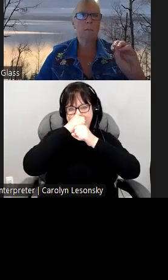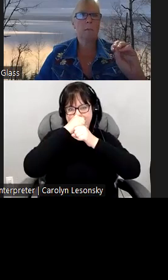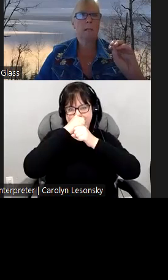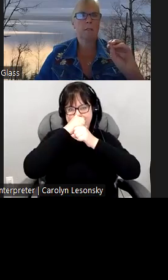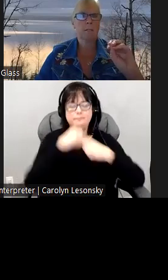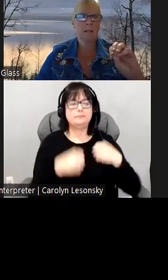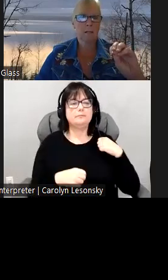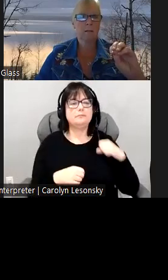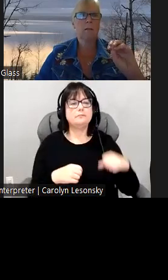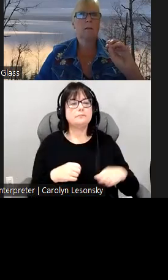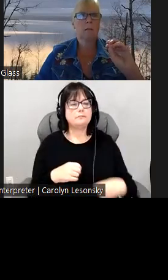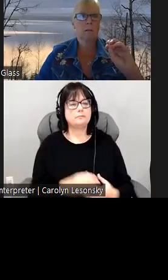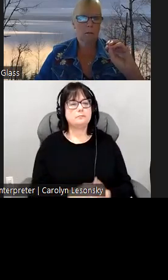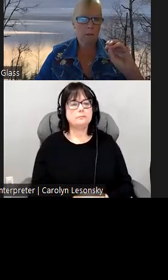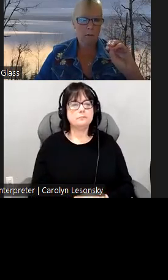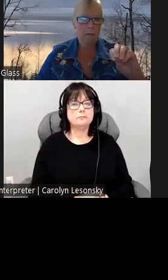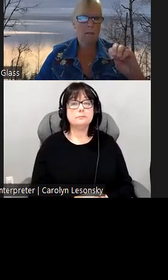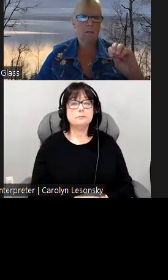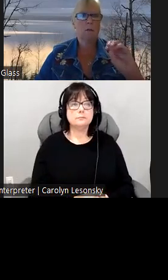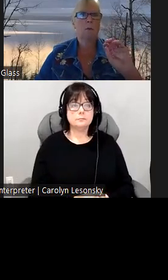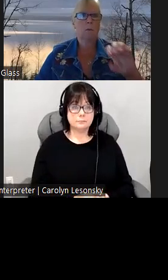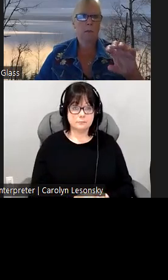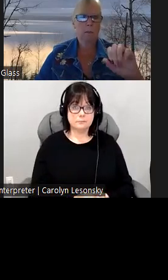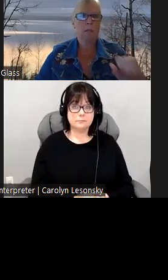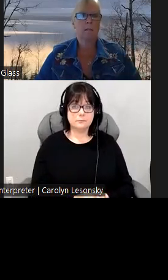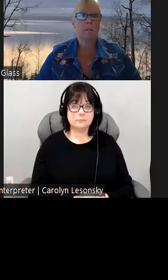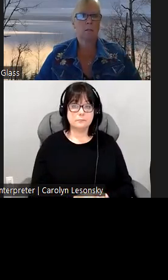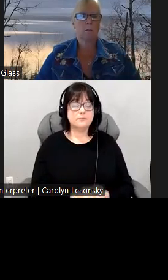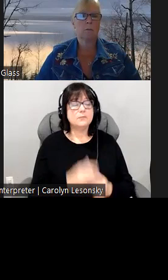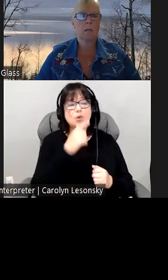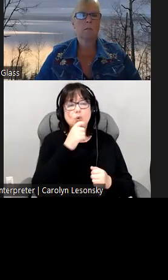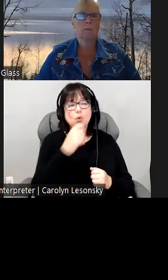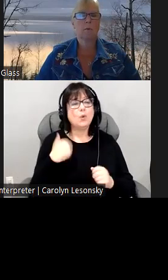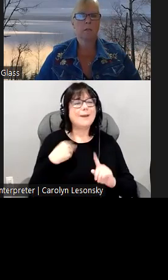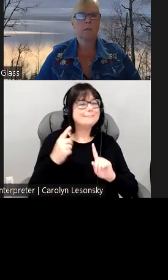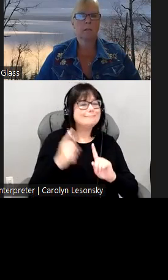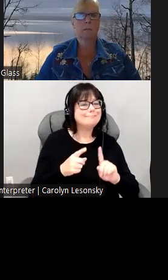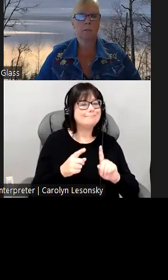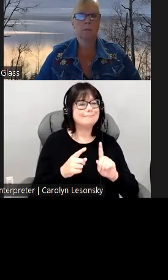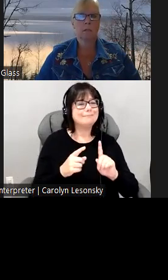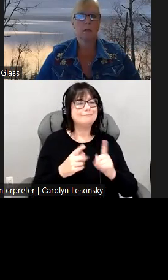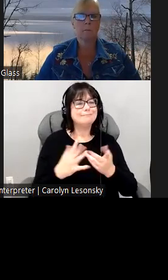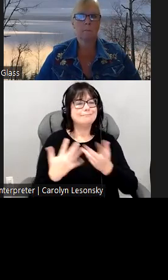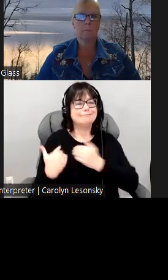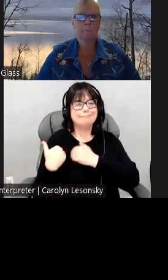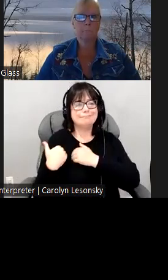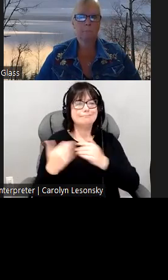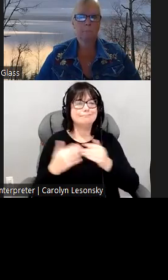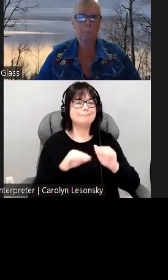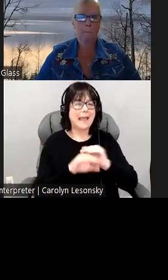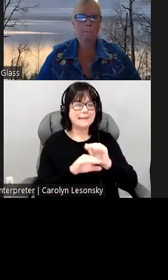the people at your site who have access would be able to access those types of reports that contain personal data.